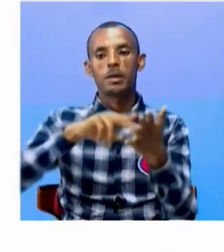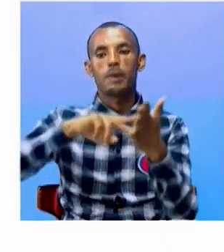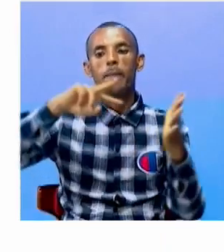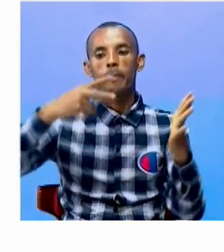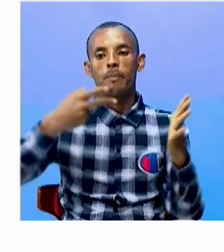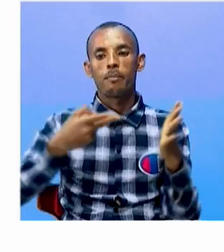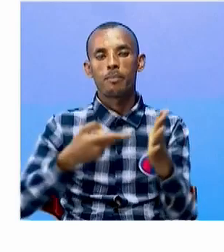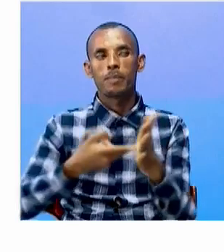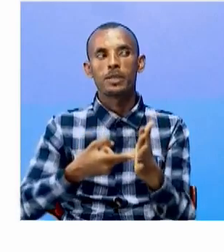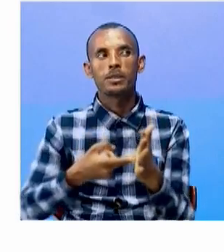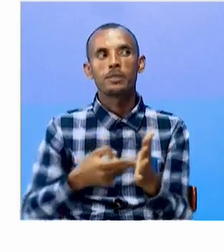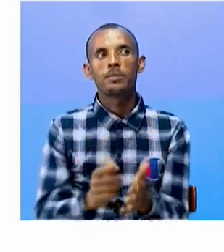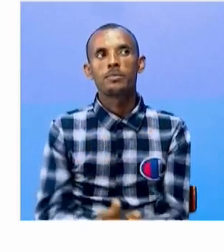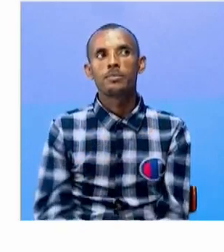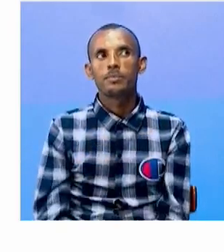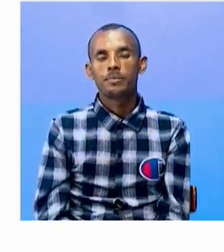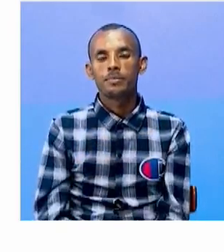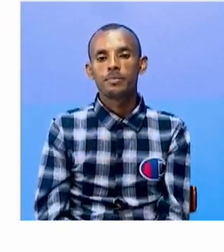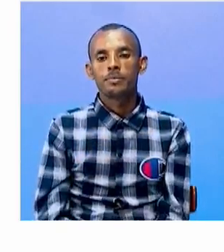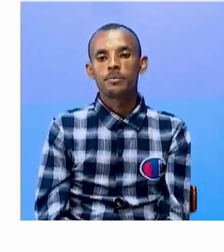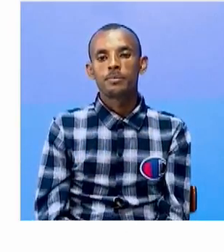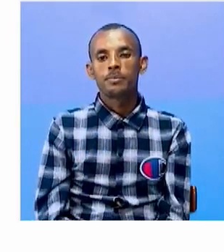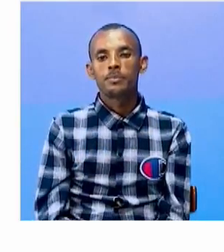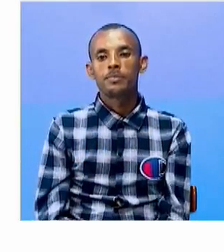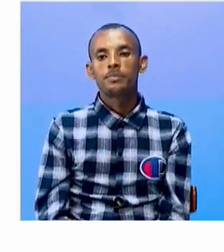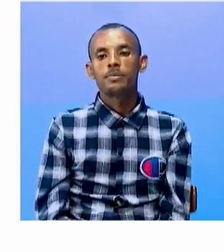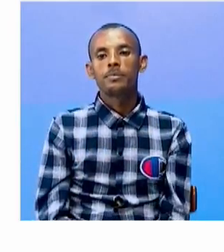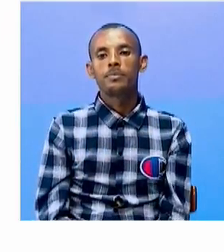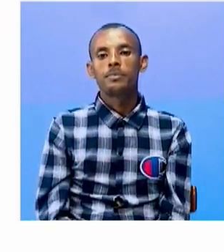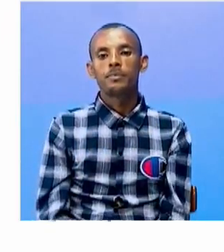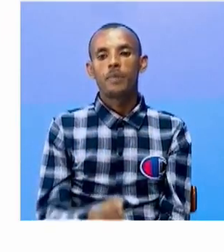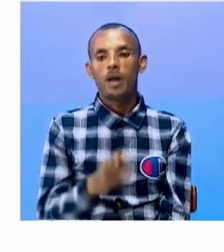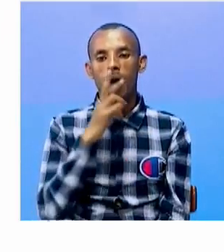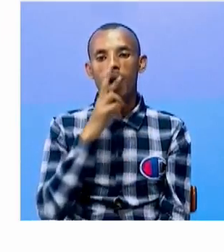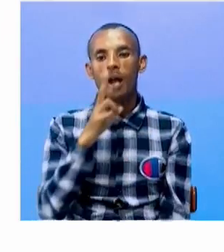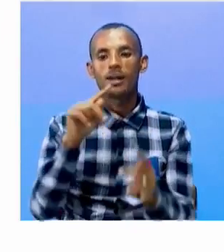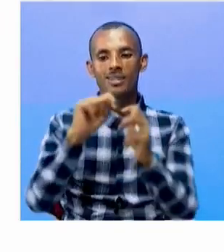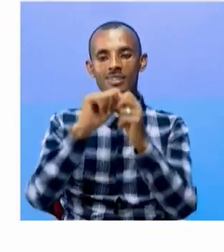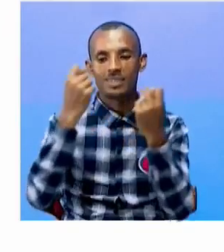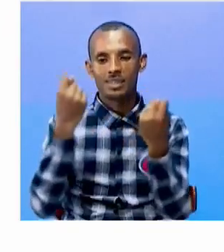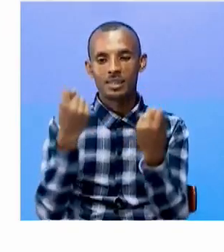like terms are terms